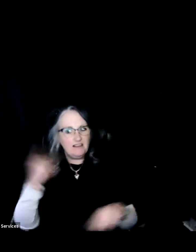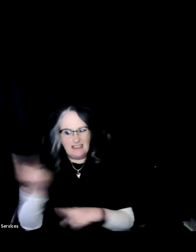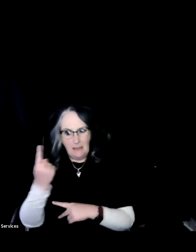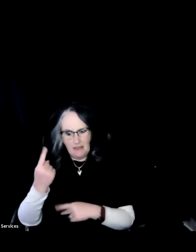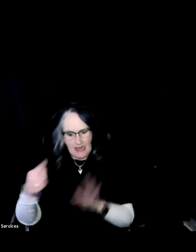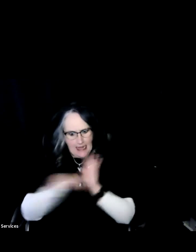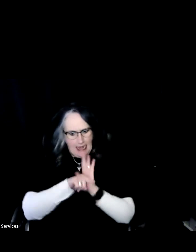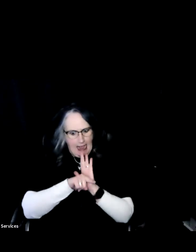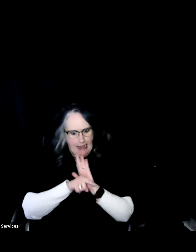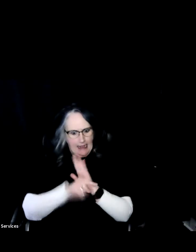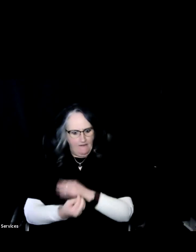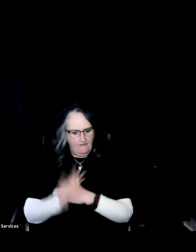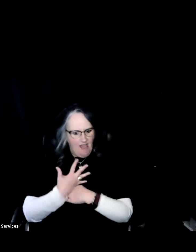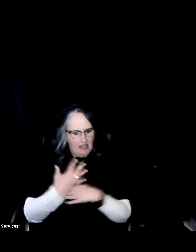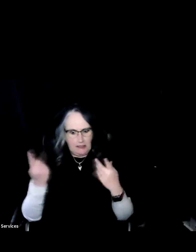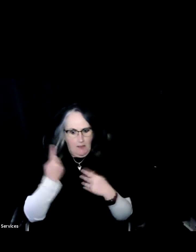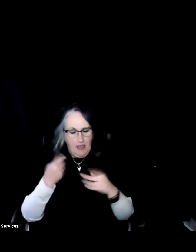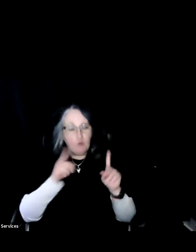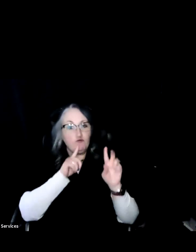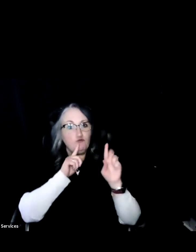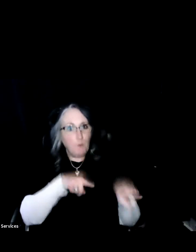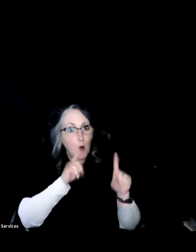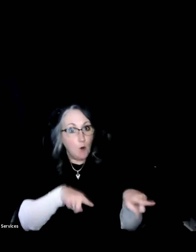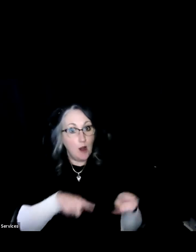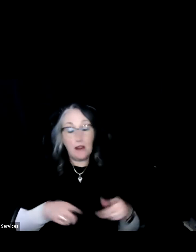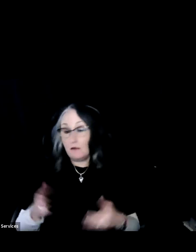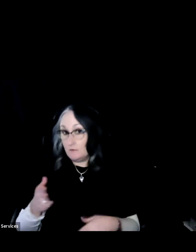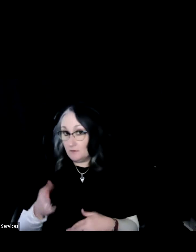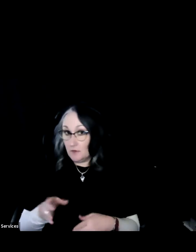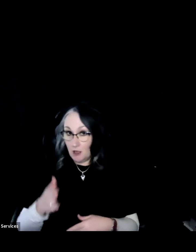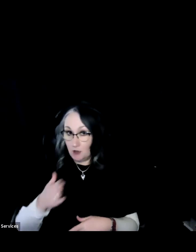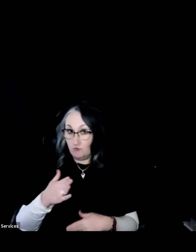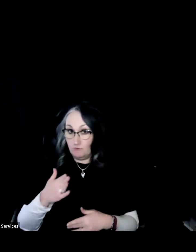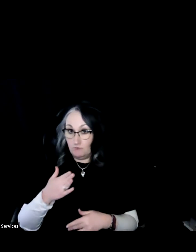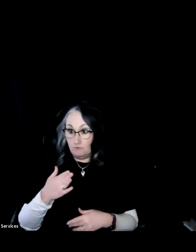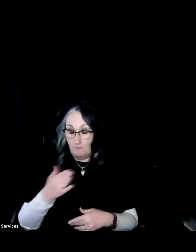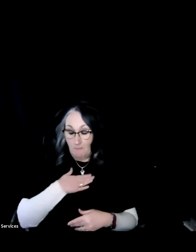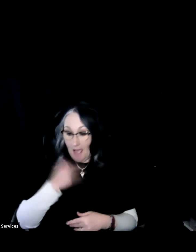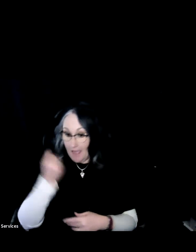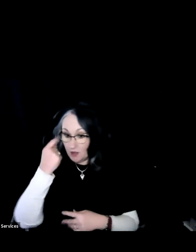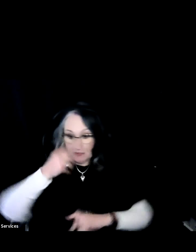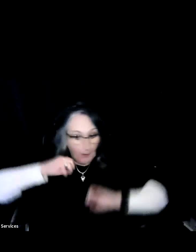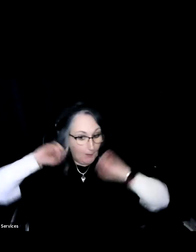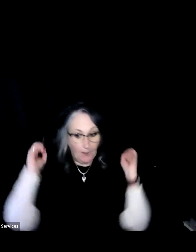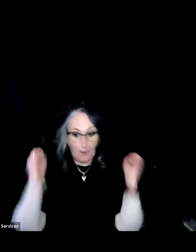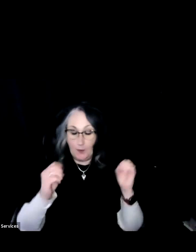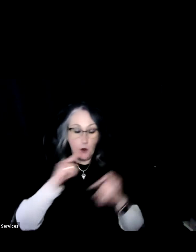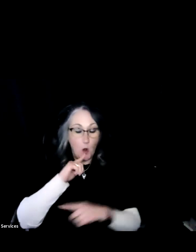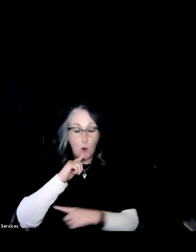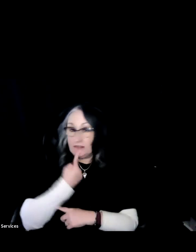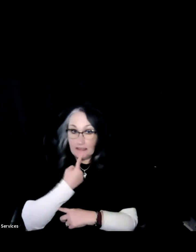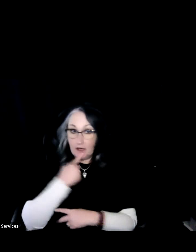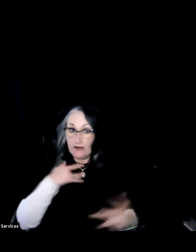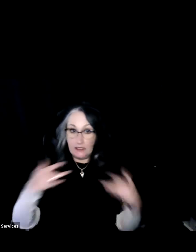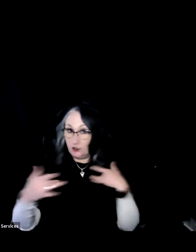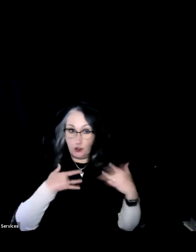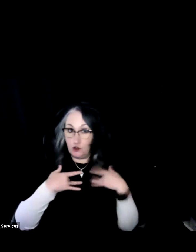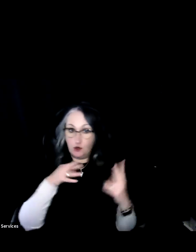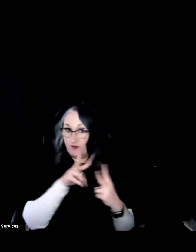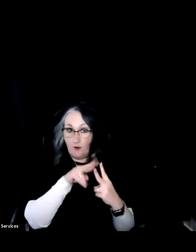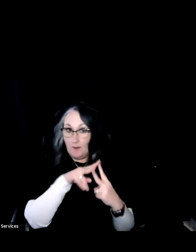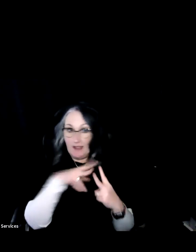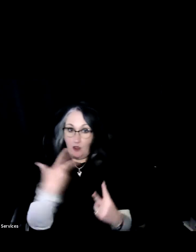knowledge, no serious concern has been reported from either of these vaccines. I did share about